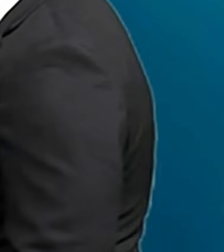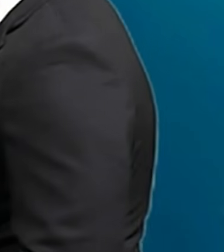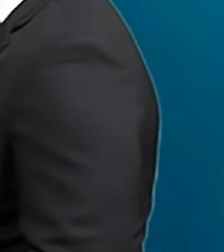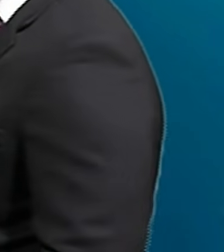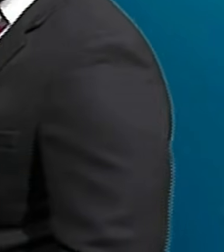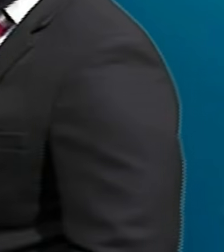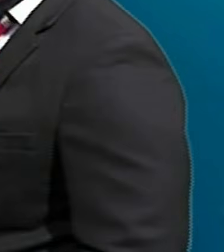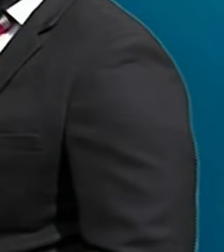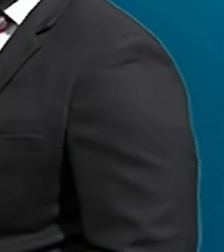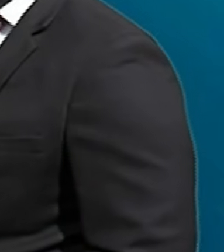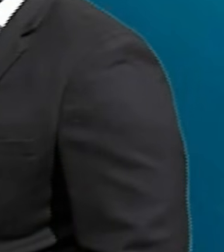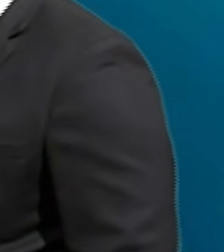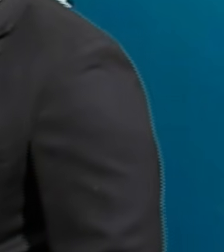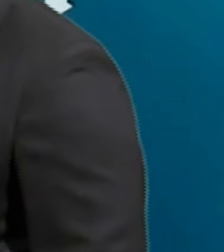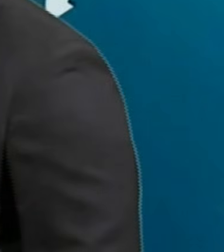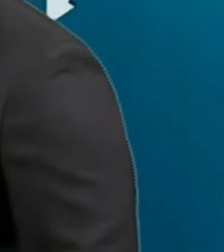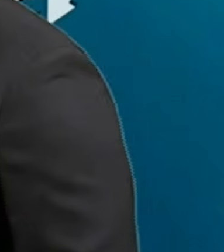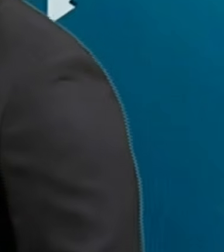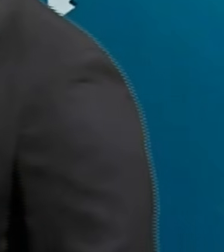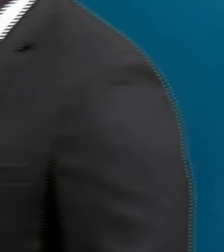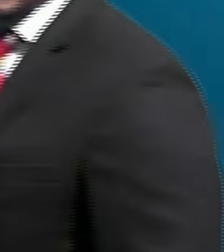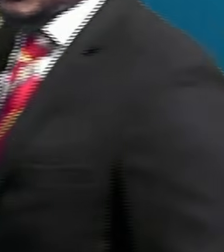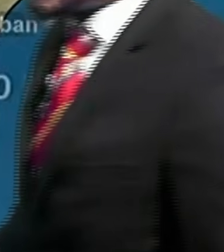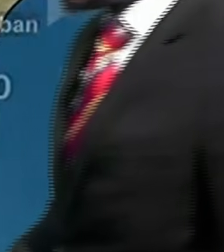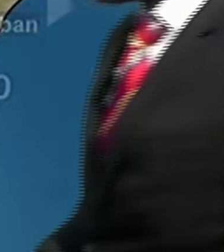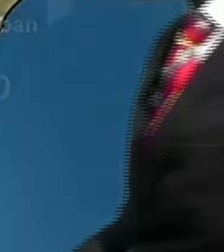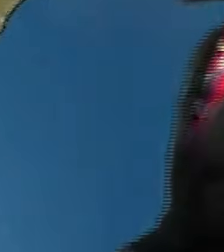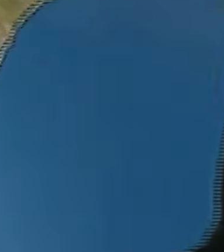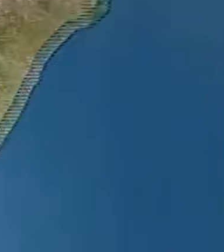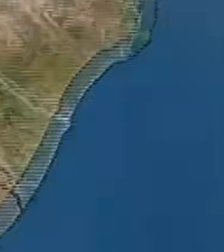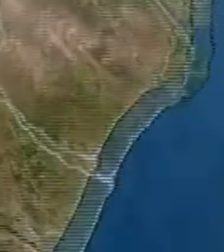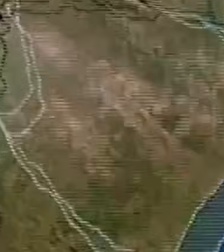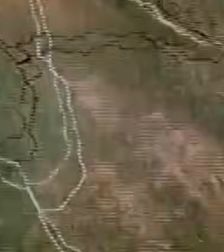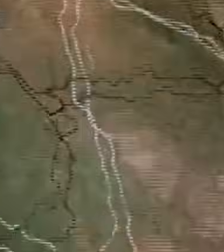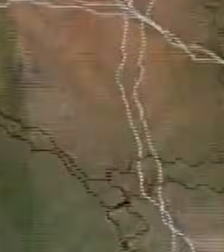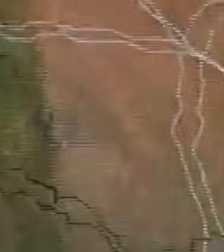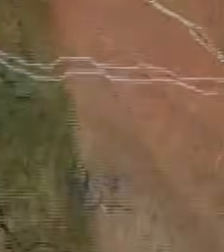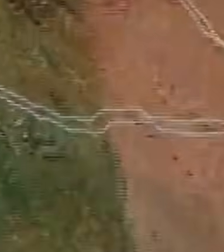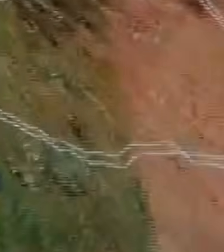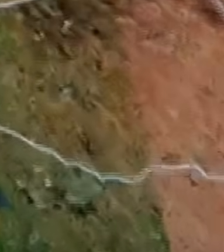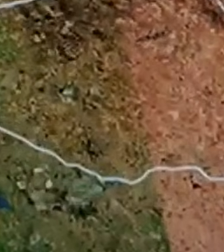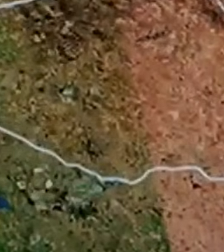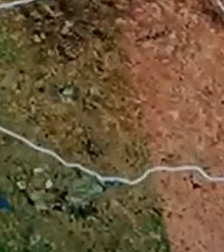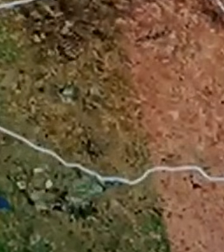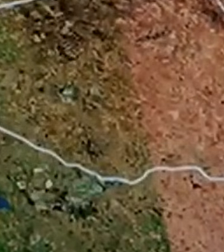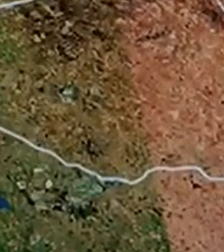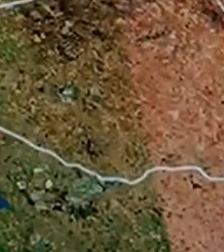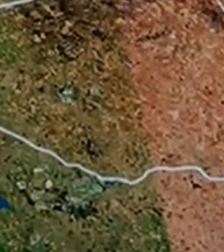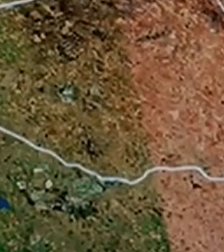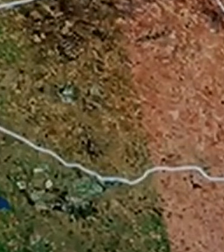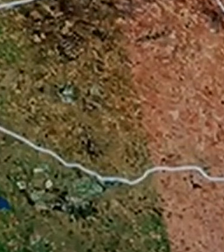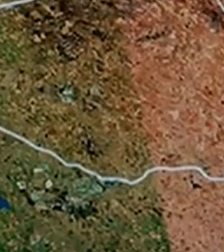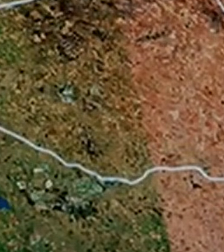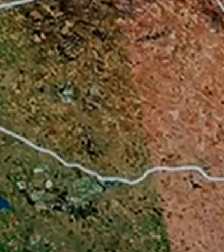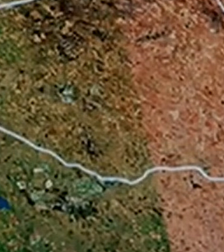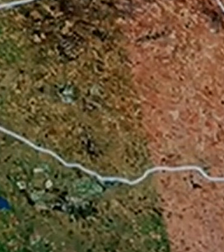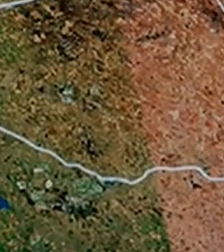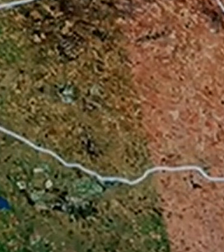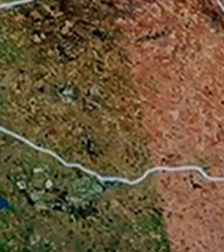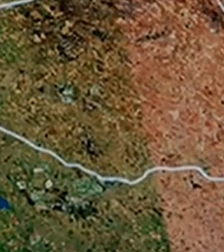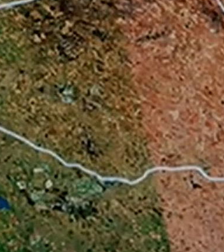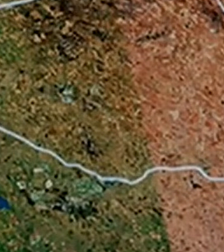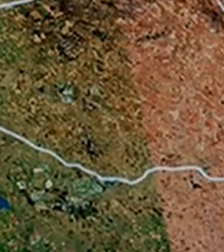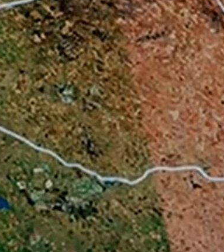ho mabopo ho sentse bana ha la fela moya e sa enkae ha di kgateng teng mahloki di le ha je sa motho bolo ba Gauteng o hlakile hore o tla futhumale ha re